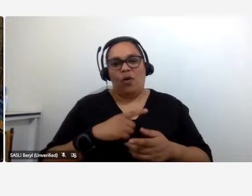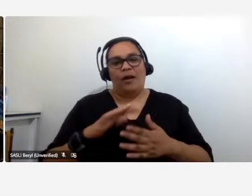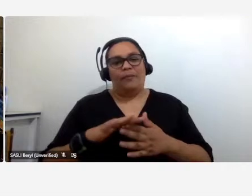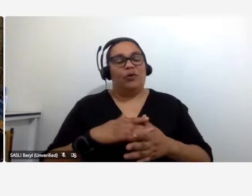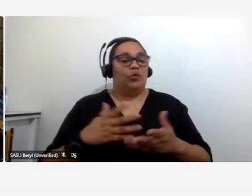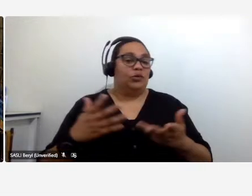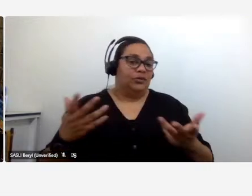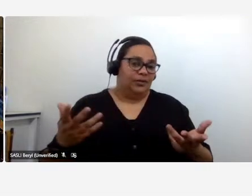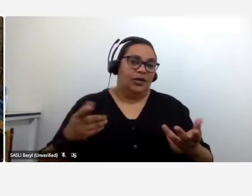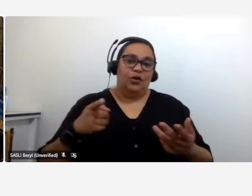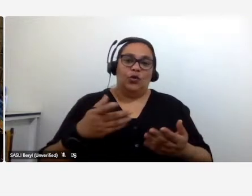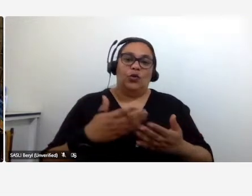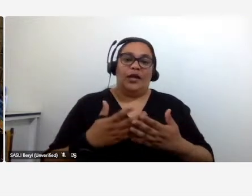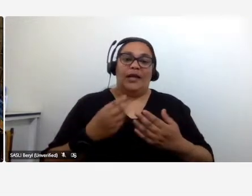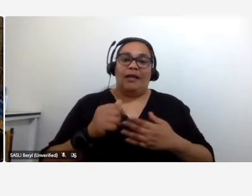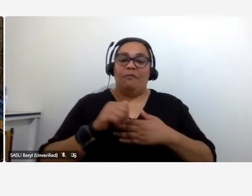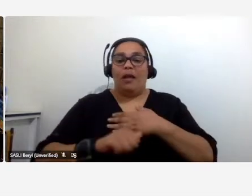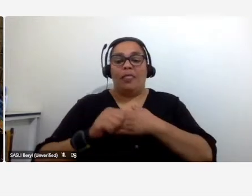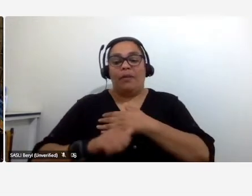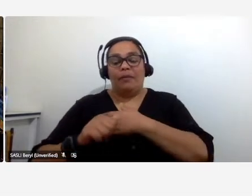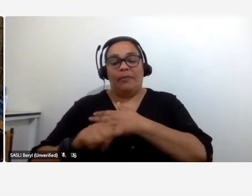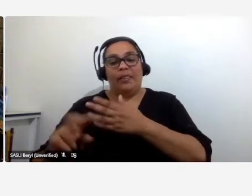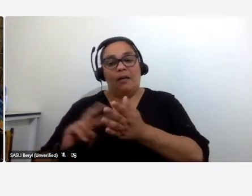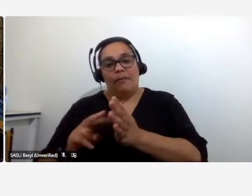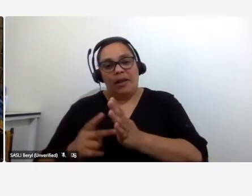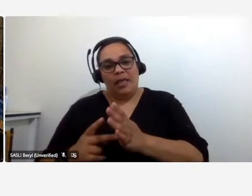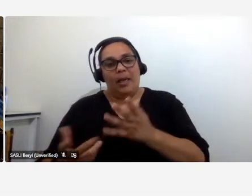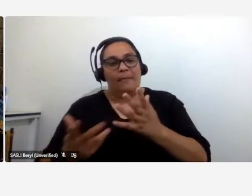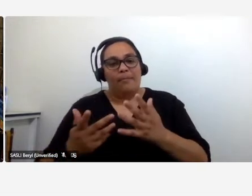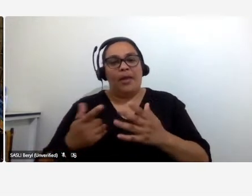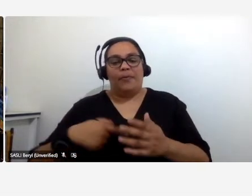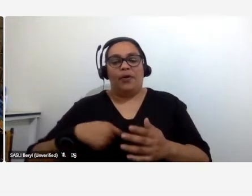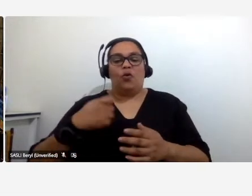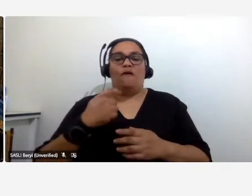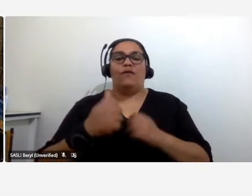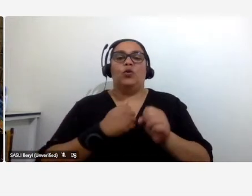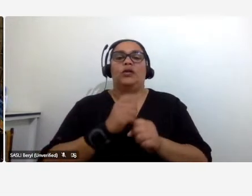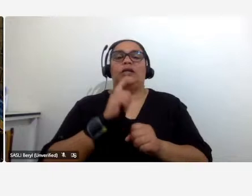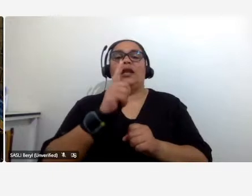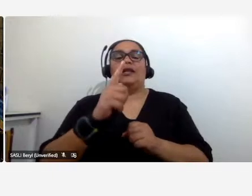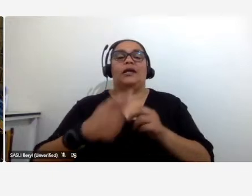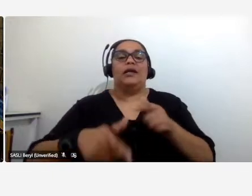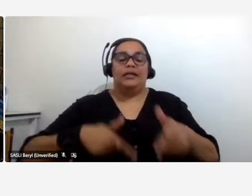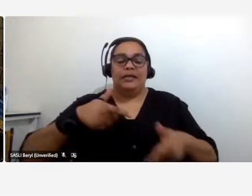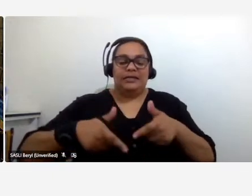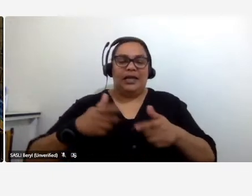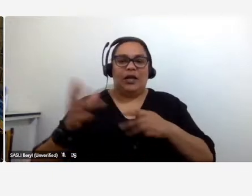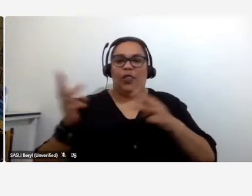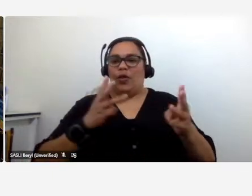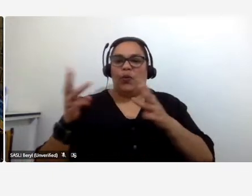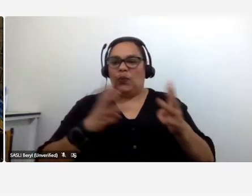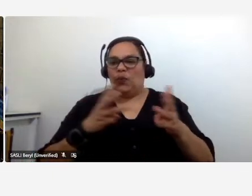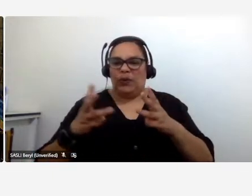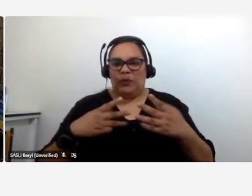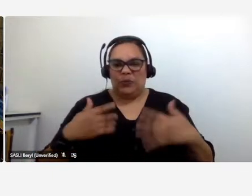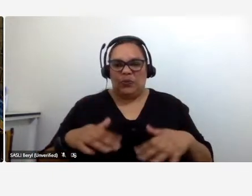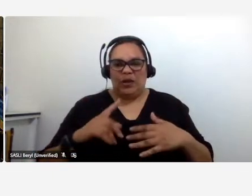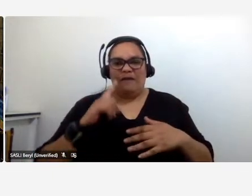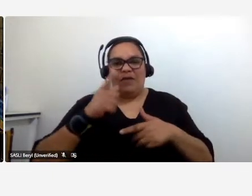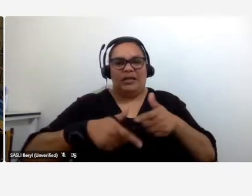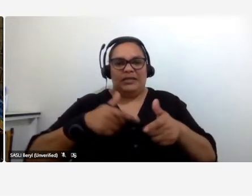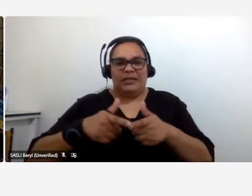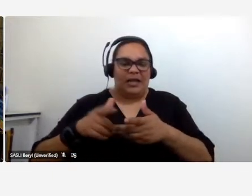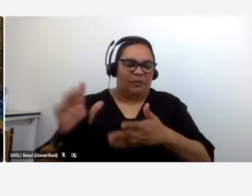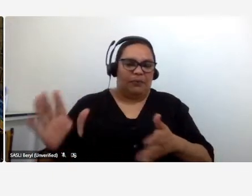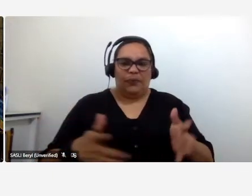course you could have months of planning. And you may recall a few years ago with the cycle tour, the wind simply blew the first cyclists